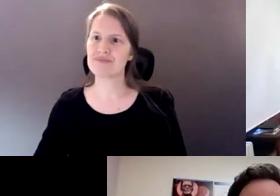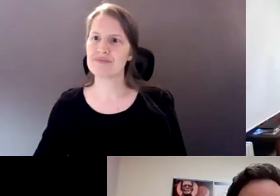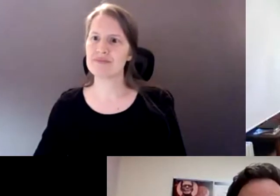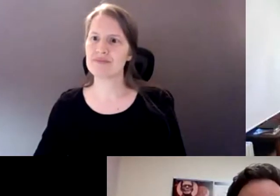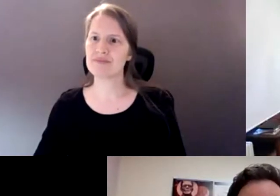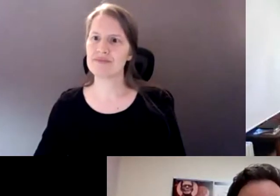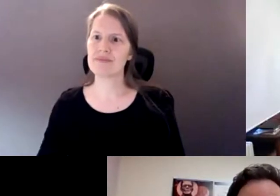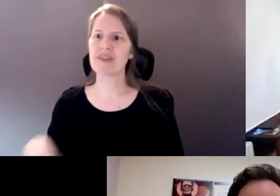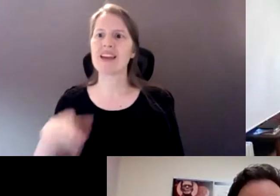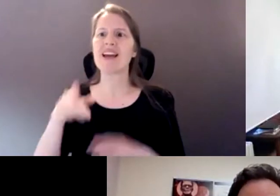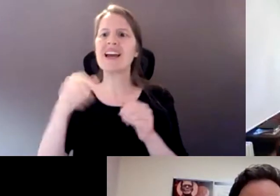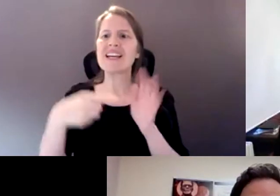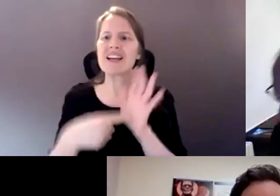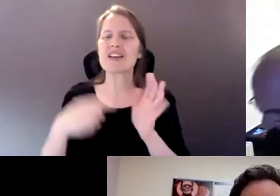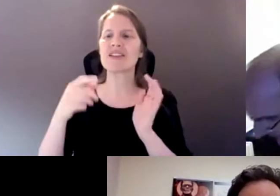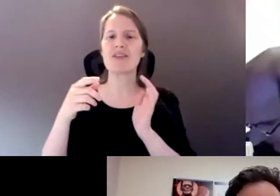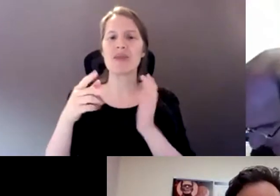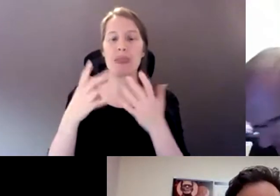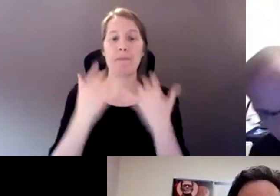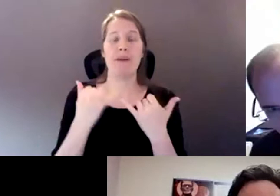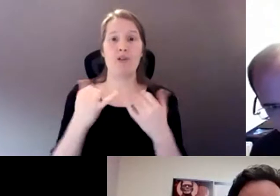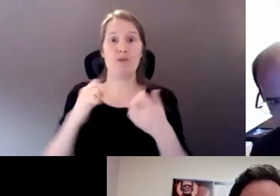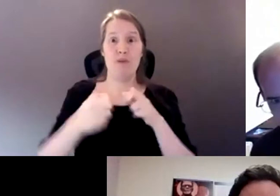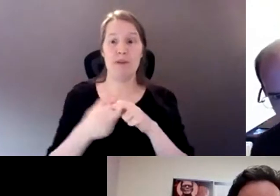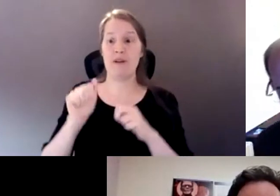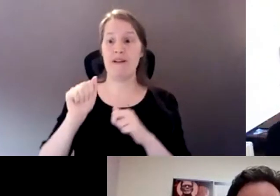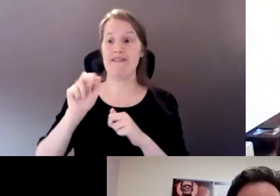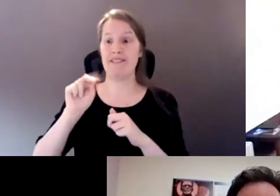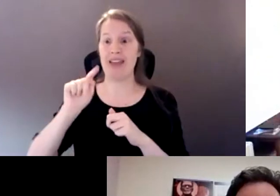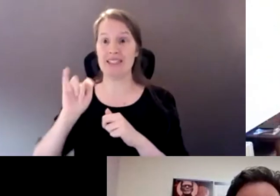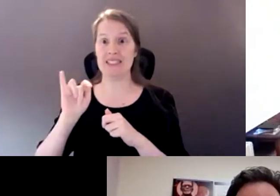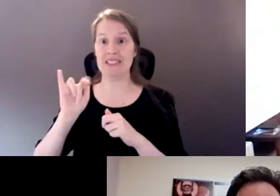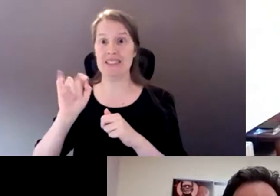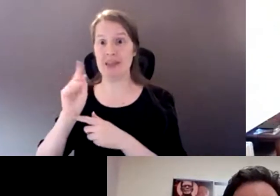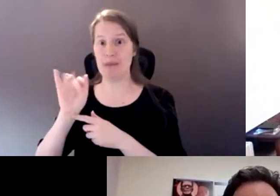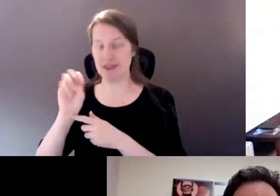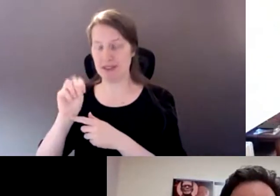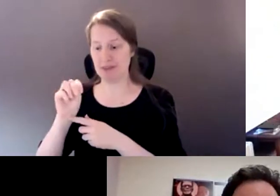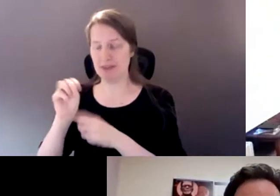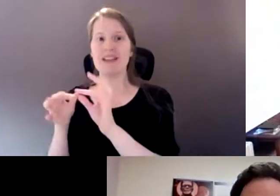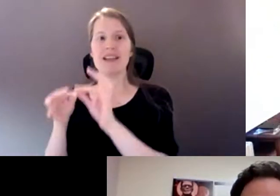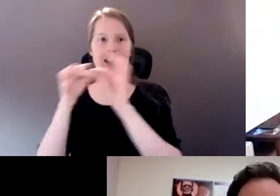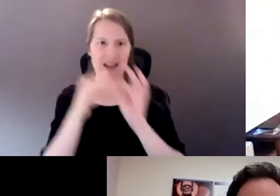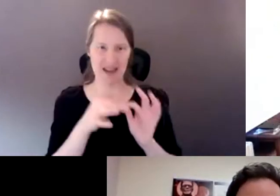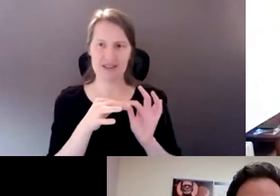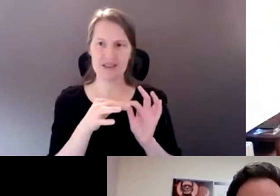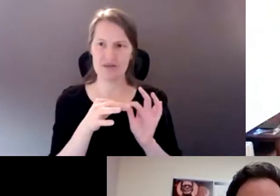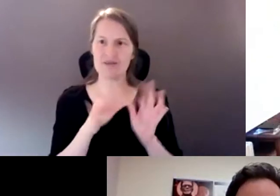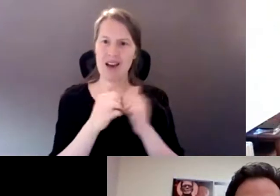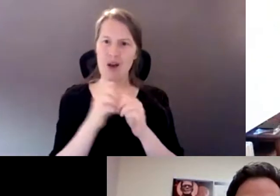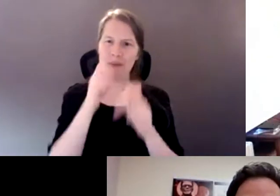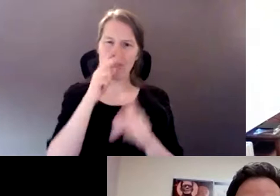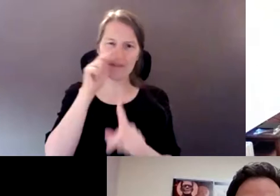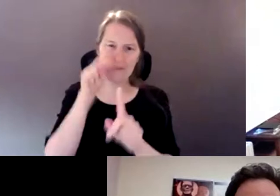the modern problem of anti-Semitism is, of course, connected to the longer history, to the way people have viewed